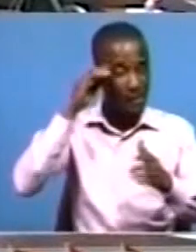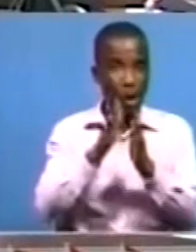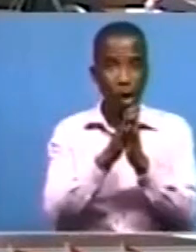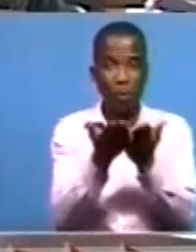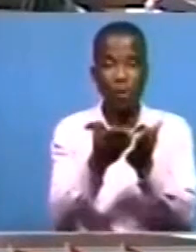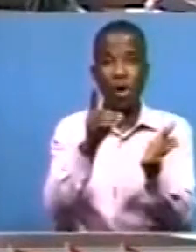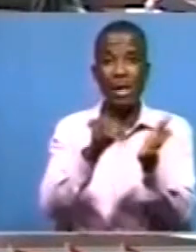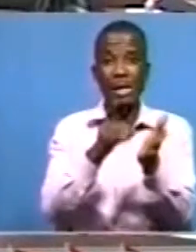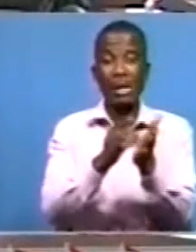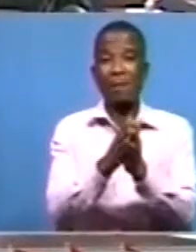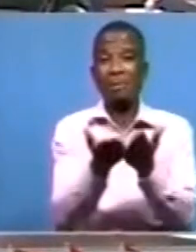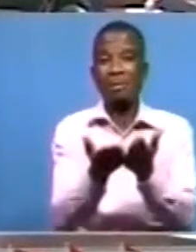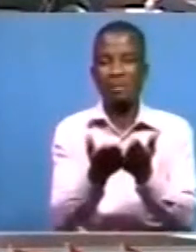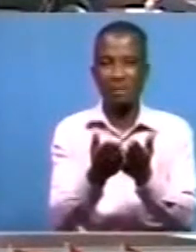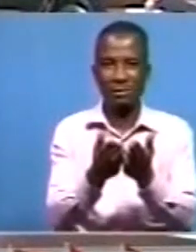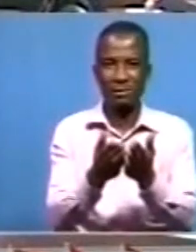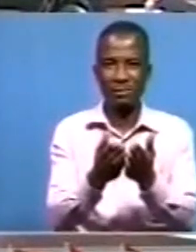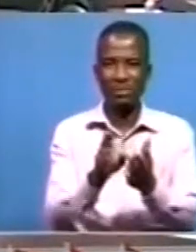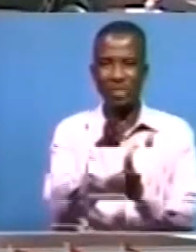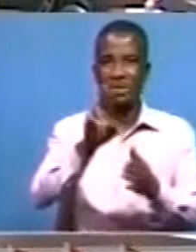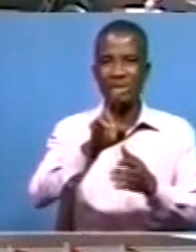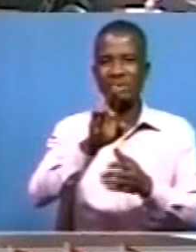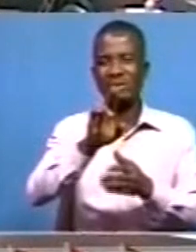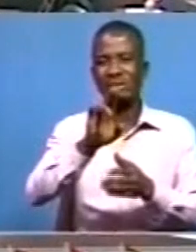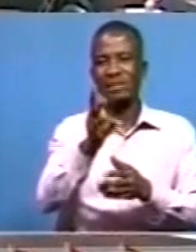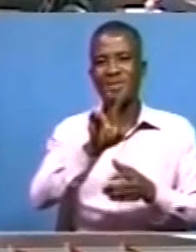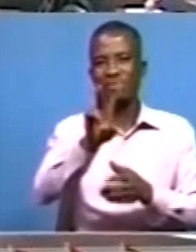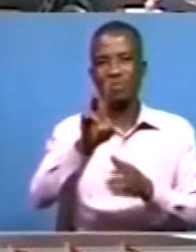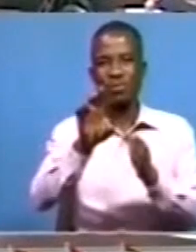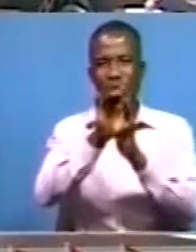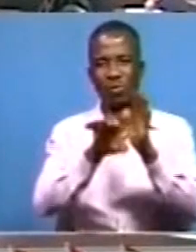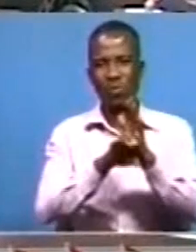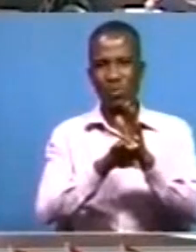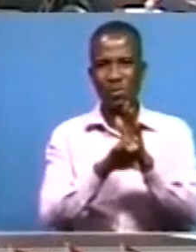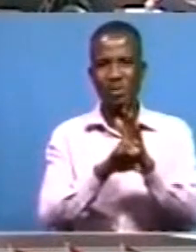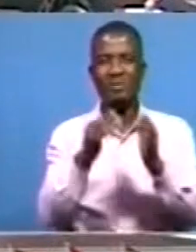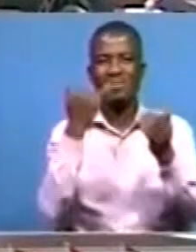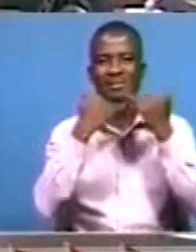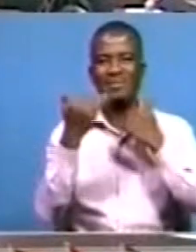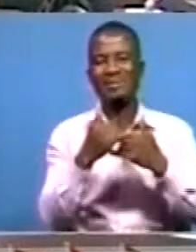Law Dictionary instead of Section 72 of Evidence Act constitutes another fundamental error.